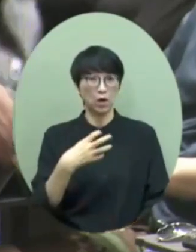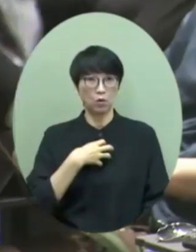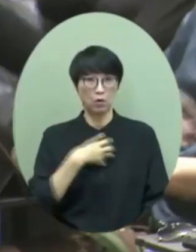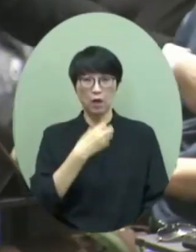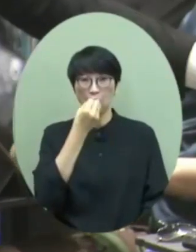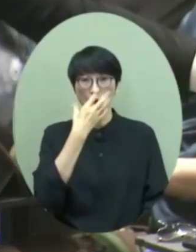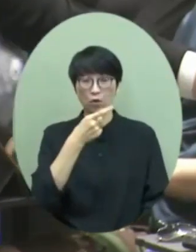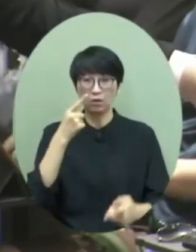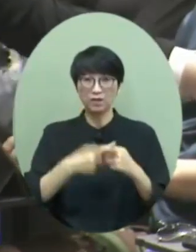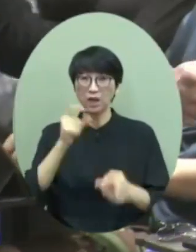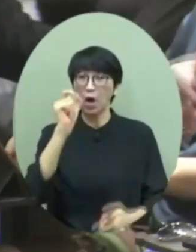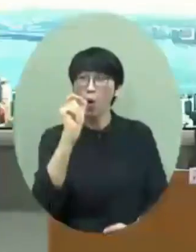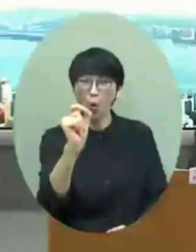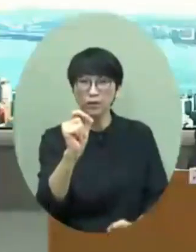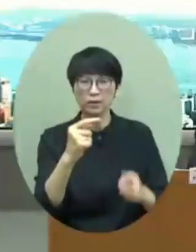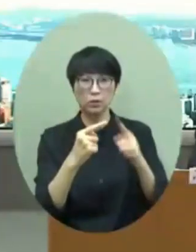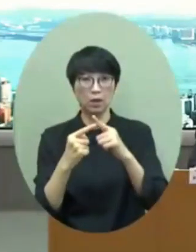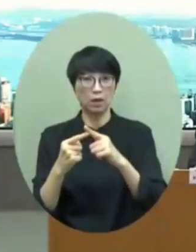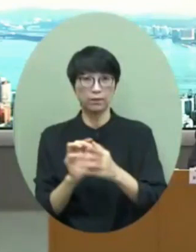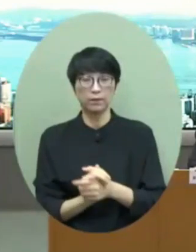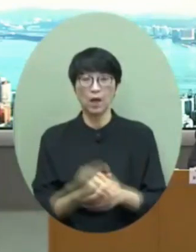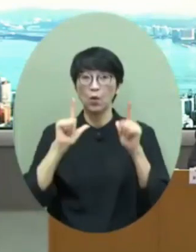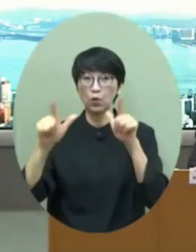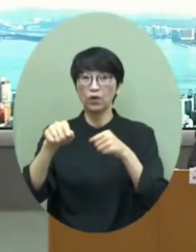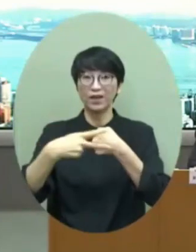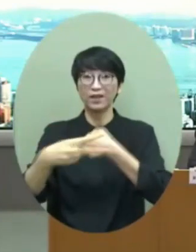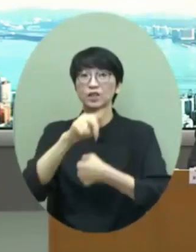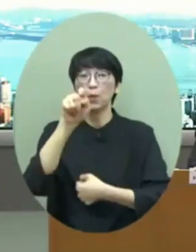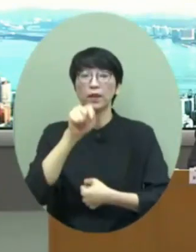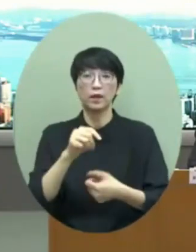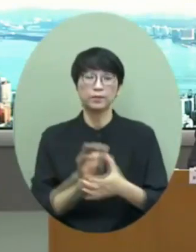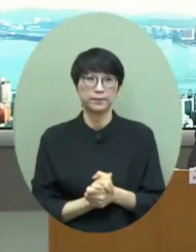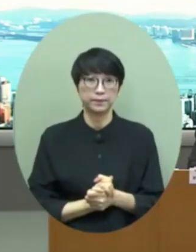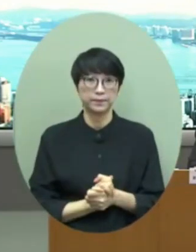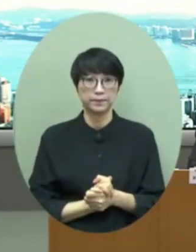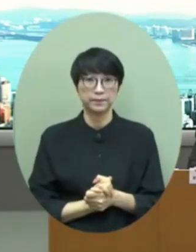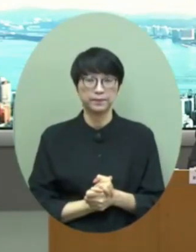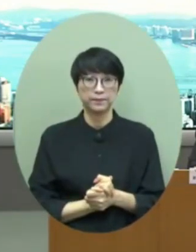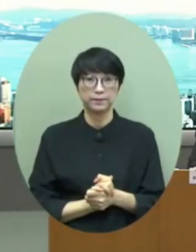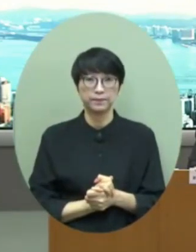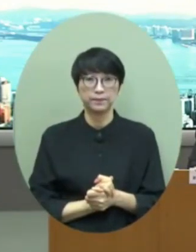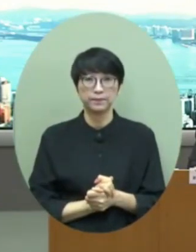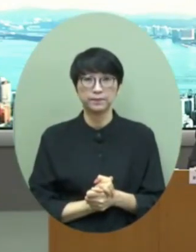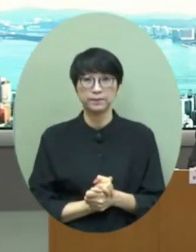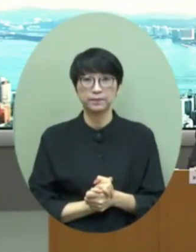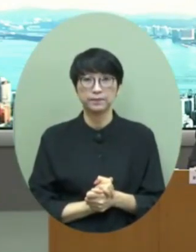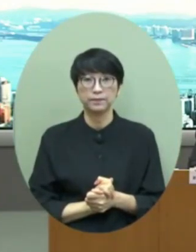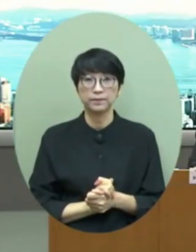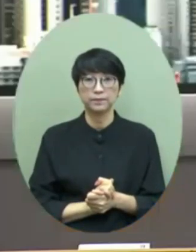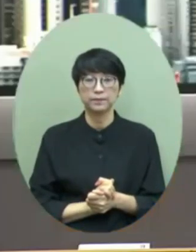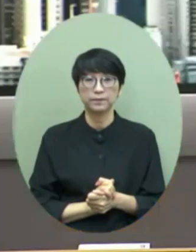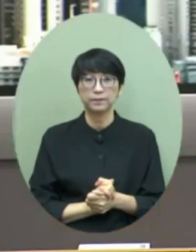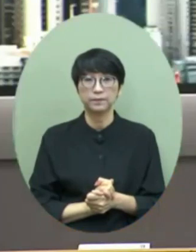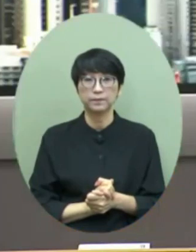Well, to answer your second question first, I would rather not to be able to, not to arrest or